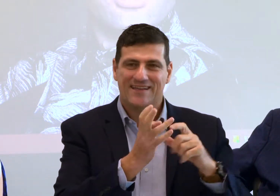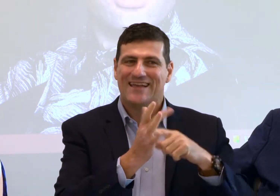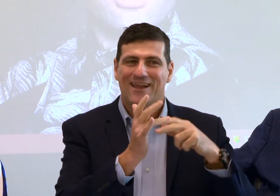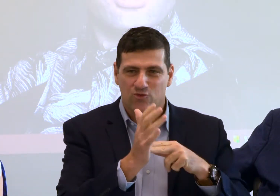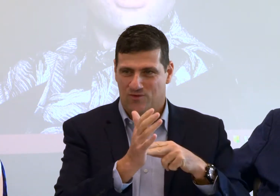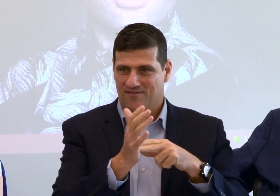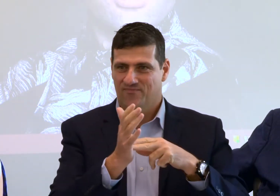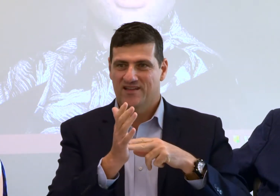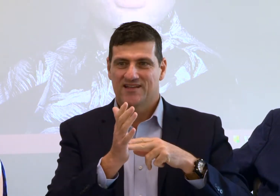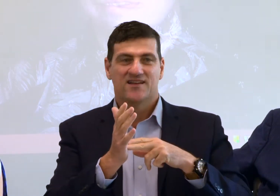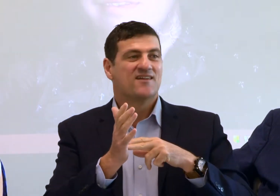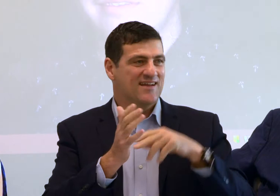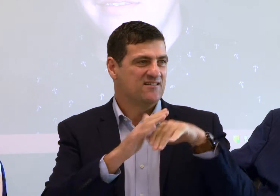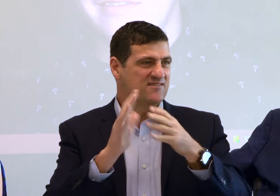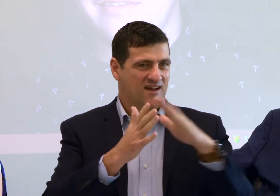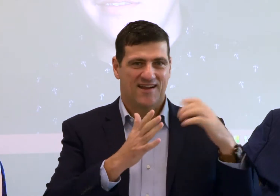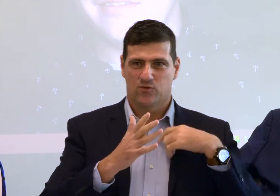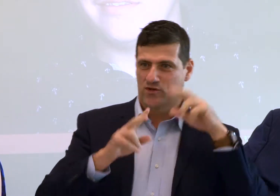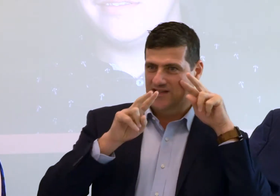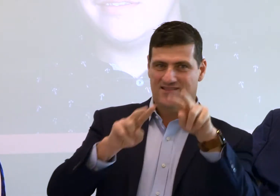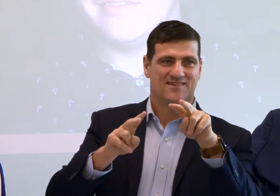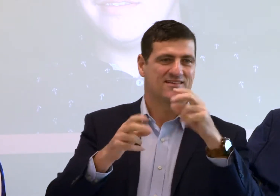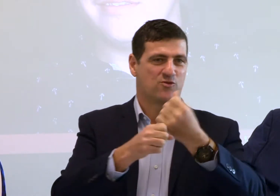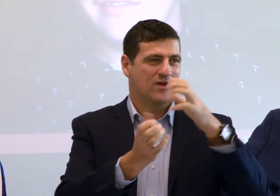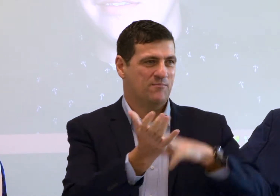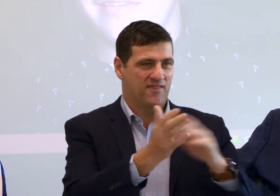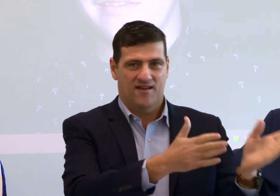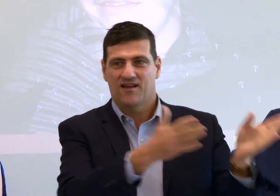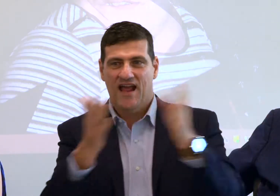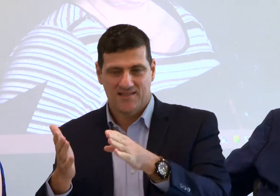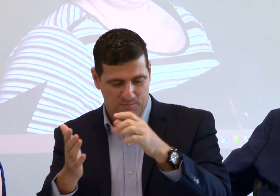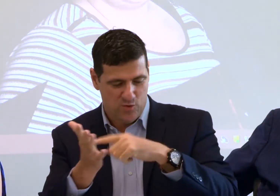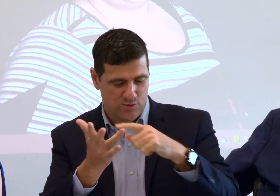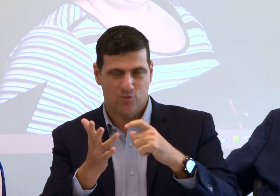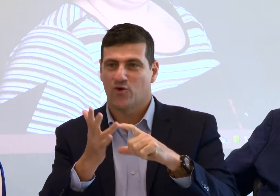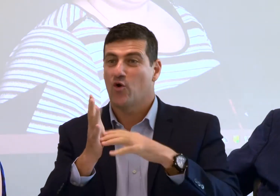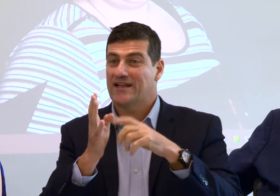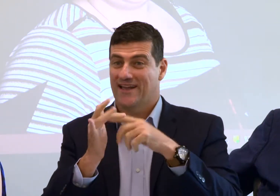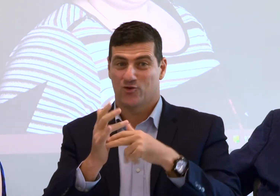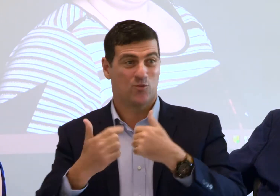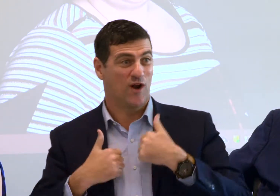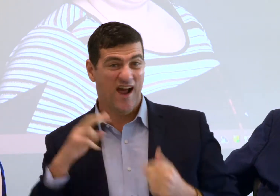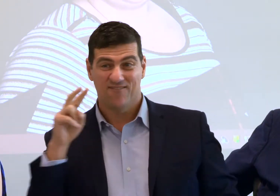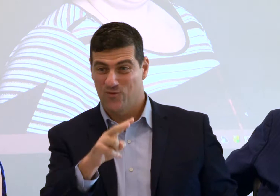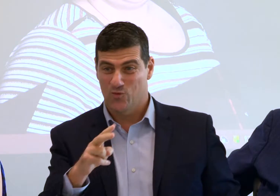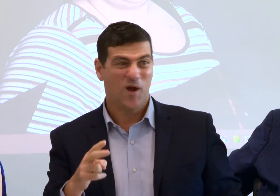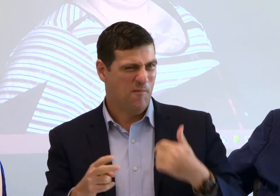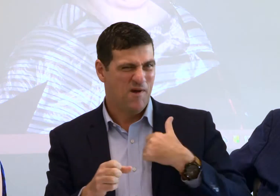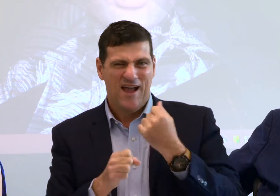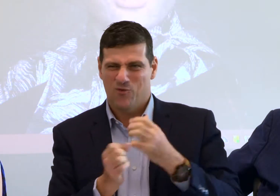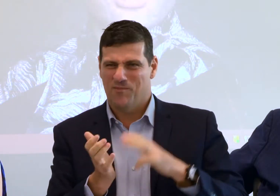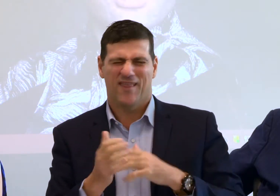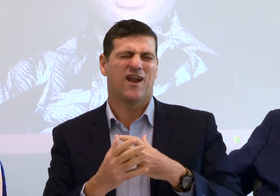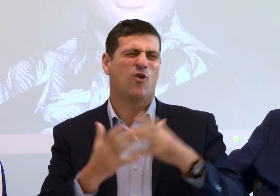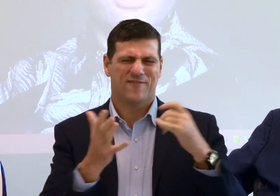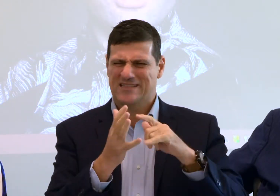So that's what we think, and that's the denotation in society. That's what we perceive to be a grandmother, as opposed to the connotation, and